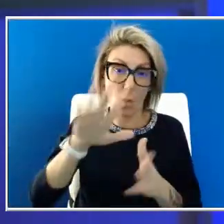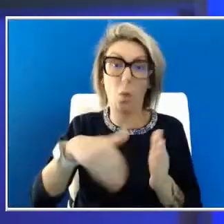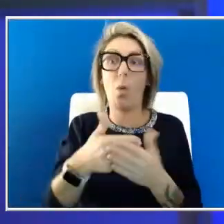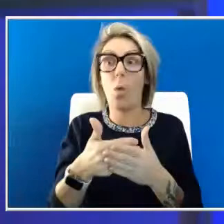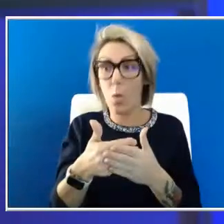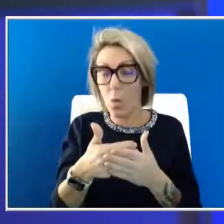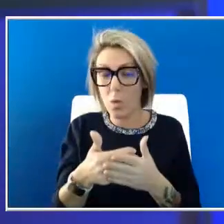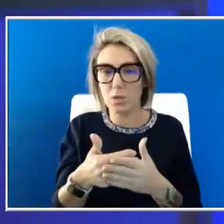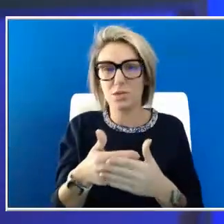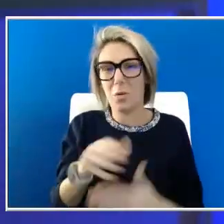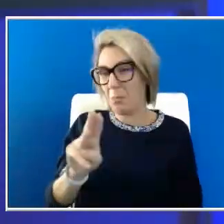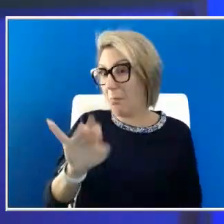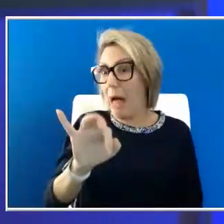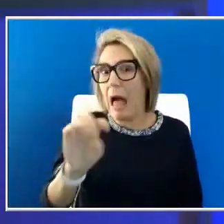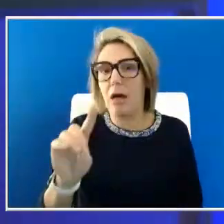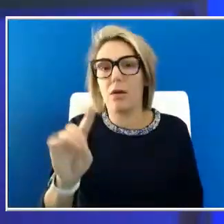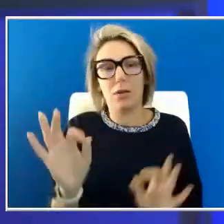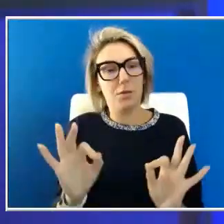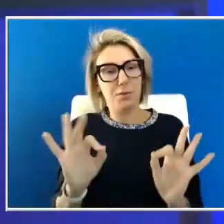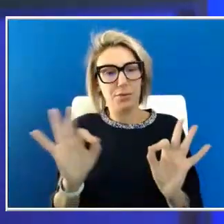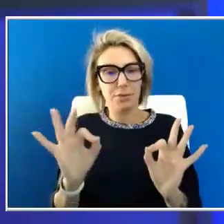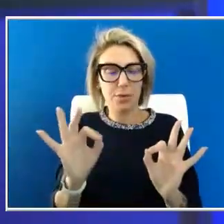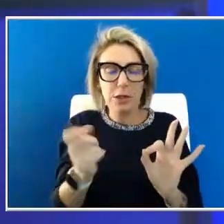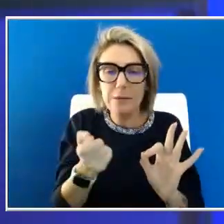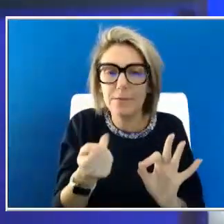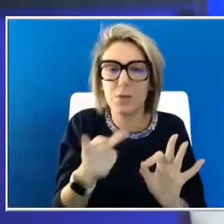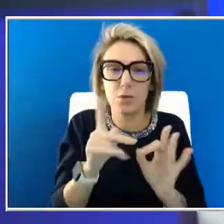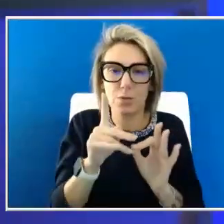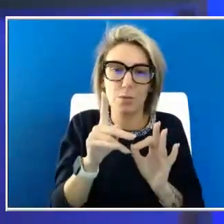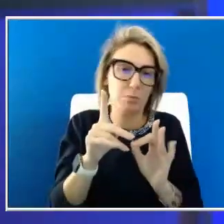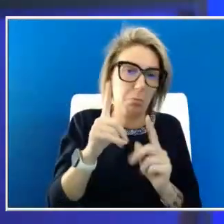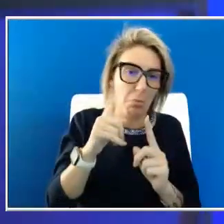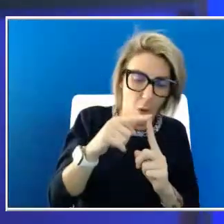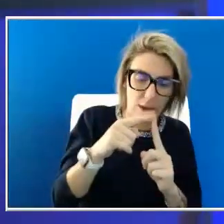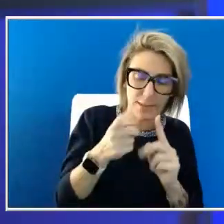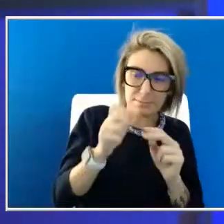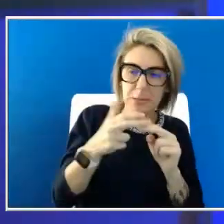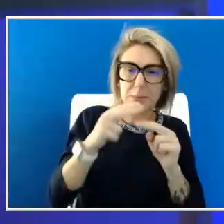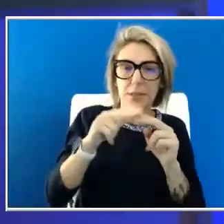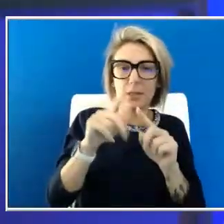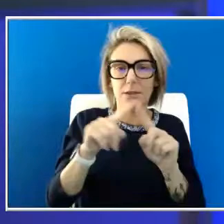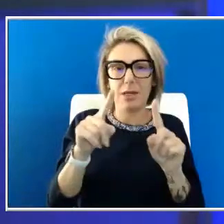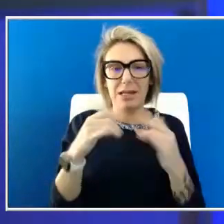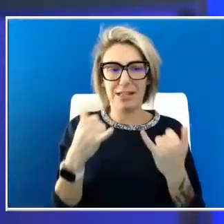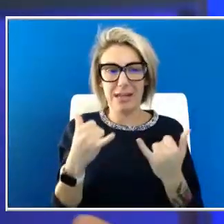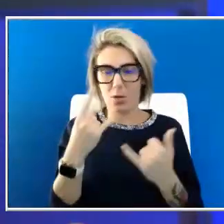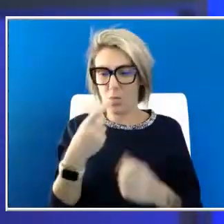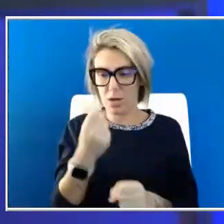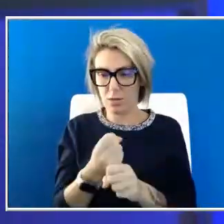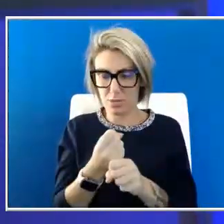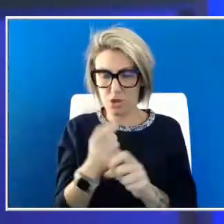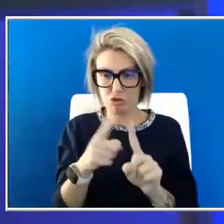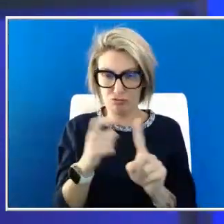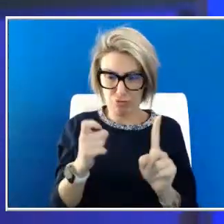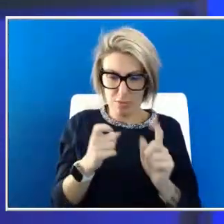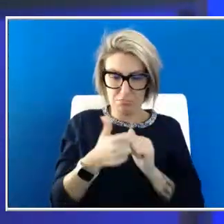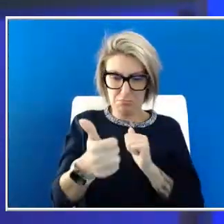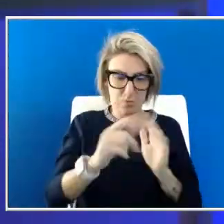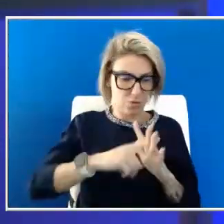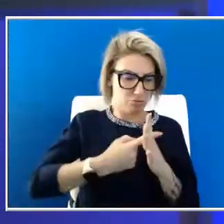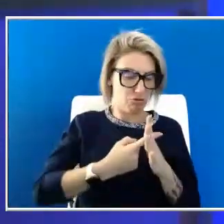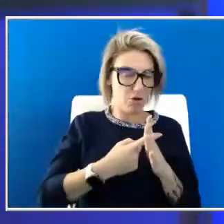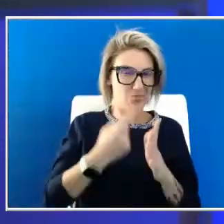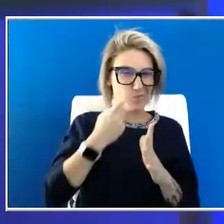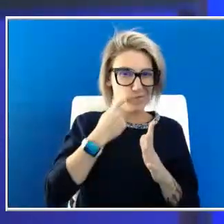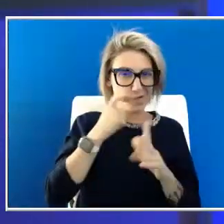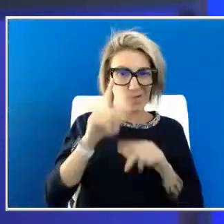mild symptoms, only a couple of points up from baseline. And then now that he's a year out, looking at his most recent survey, he's